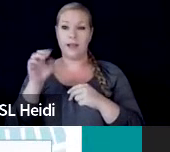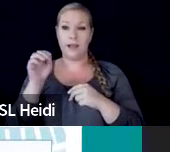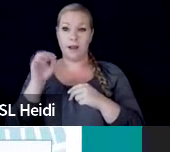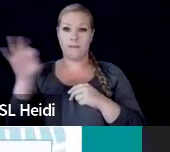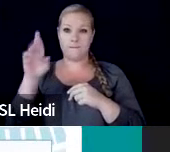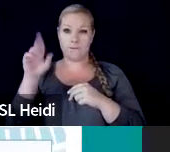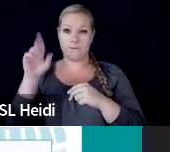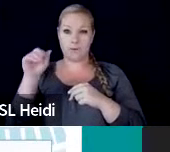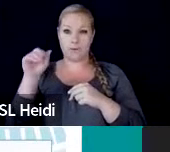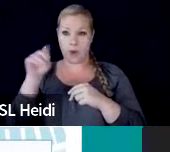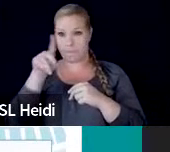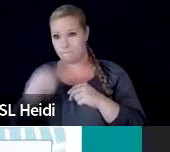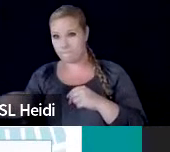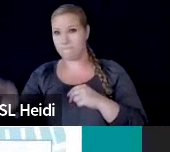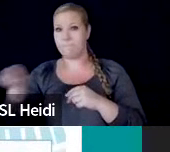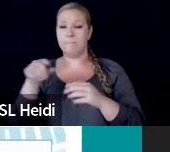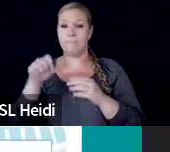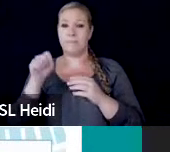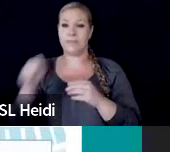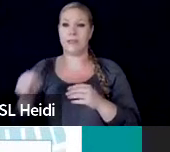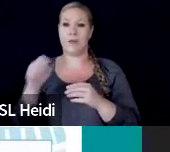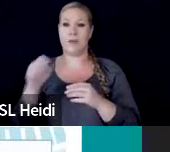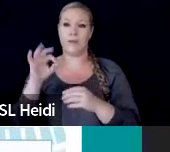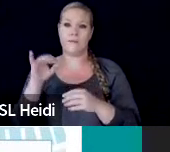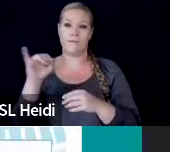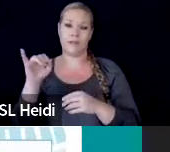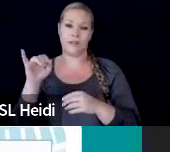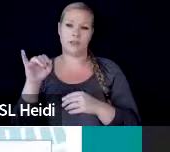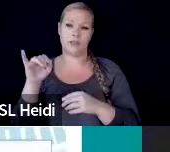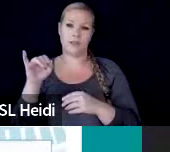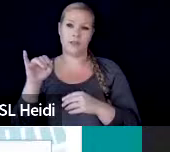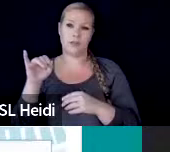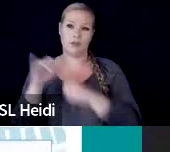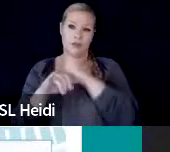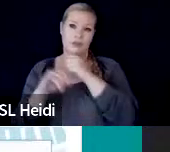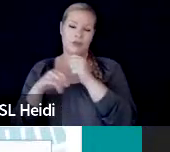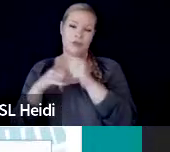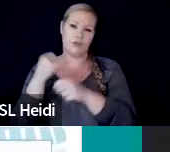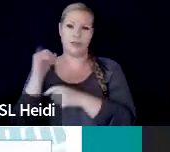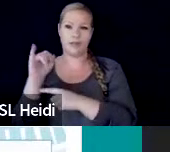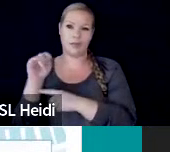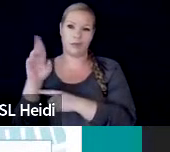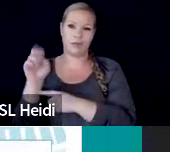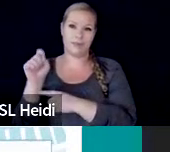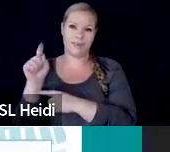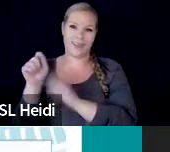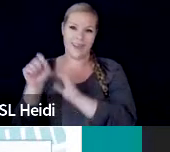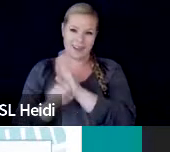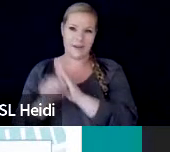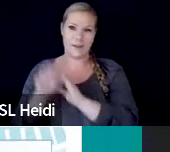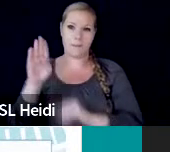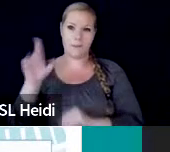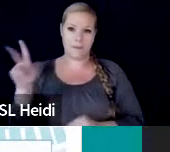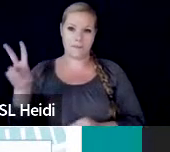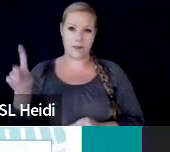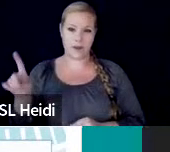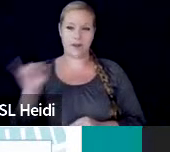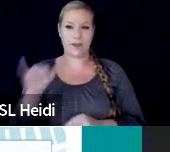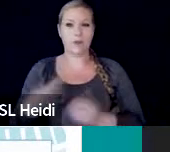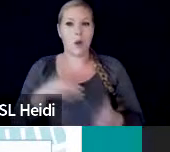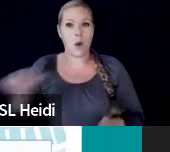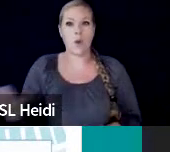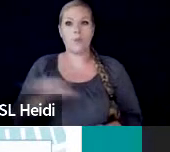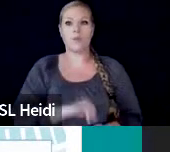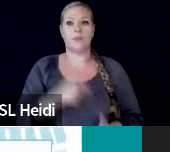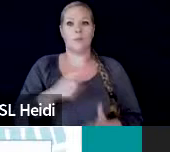into main line south of Interstate Boulevard. The operation of that is very similar to the existing function northbound, where that